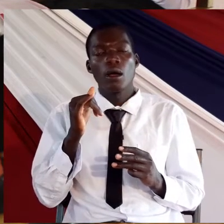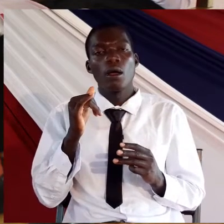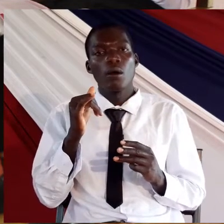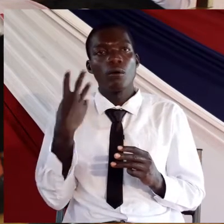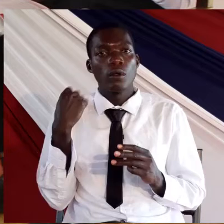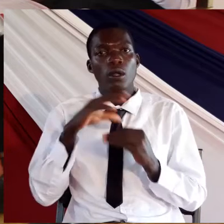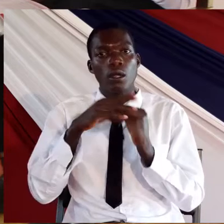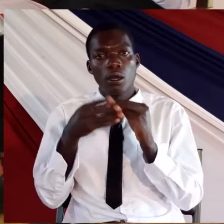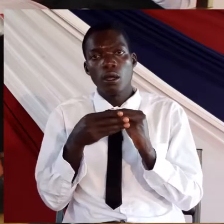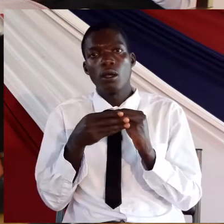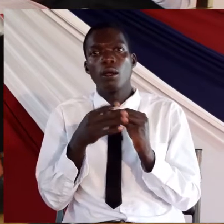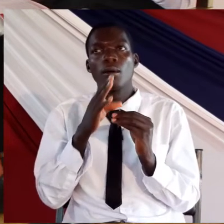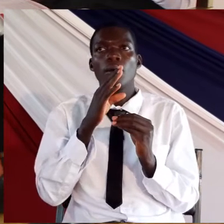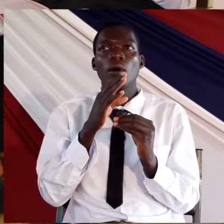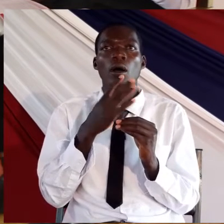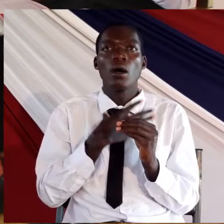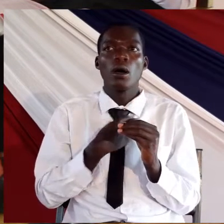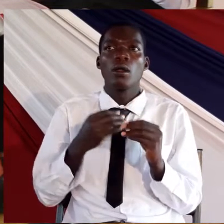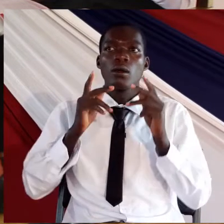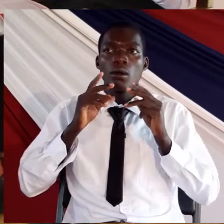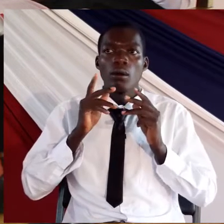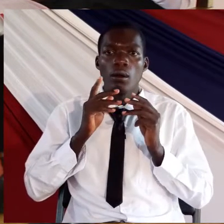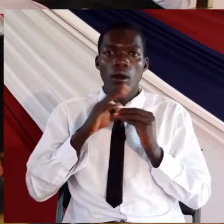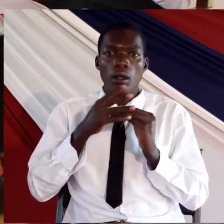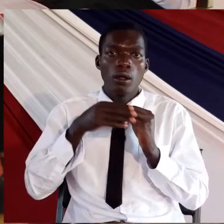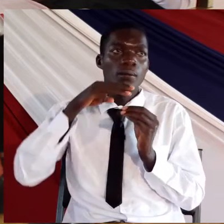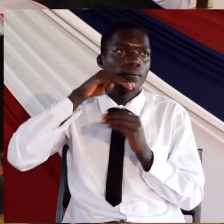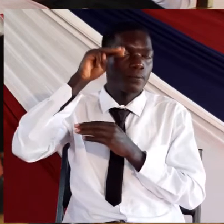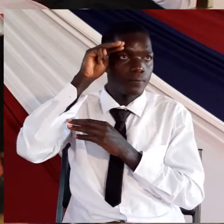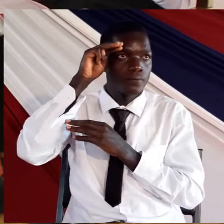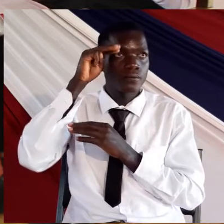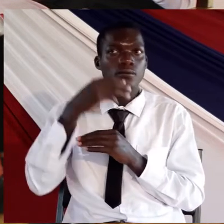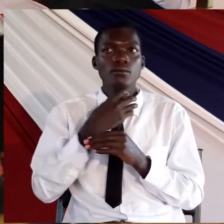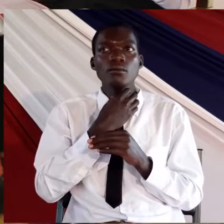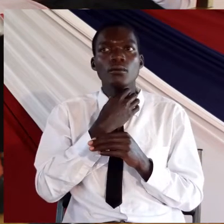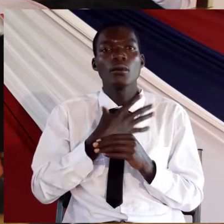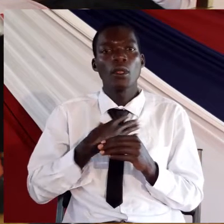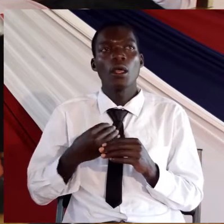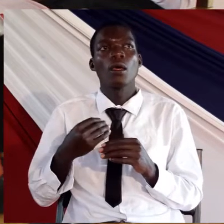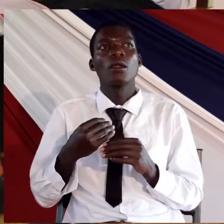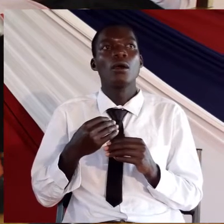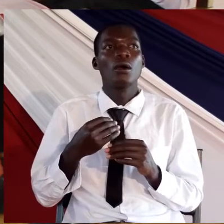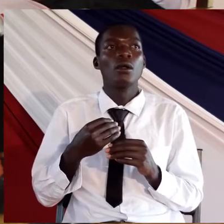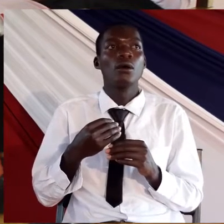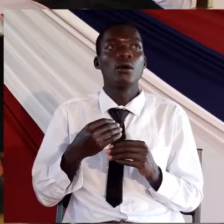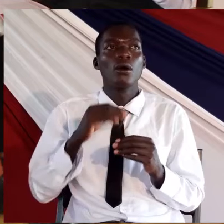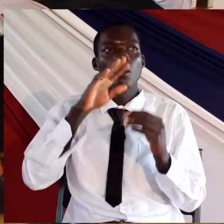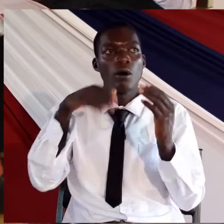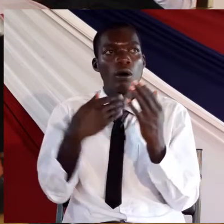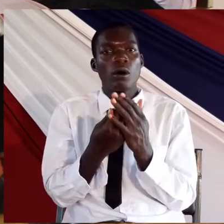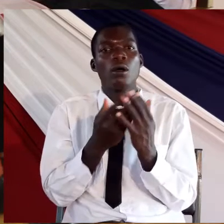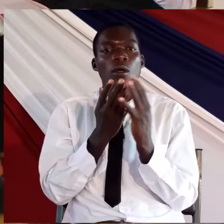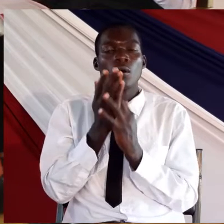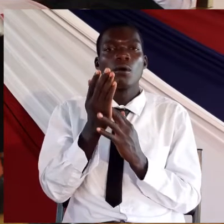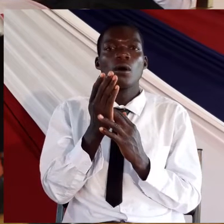Mm-hmm. He was created a mature adult. Mm-hmm. He wasn't created a small baby to grow, and